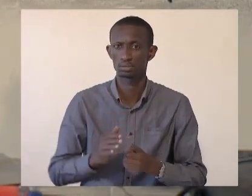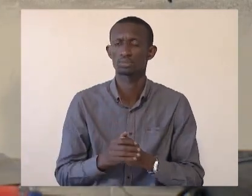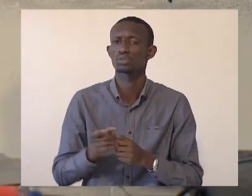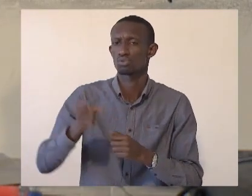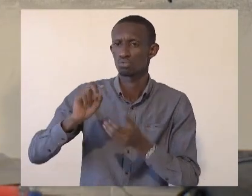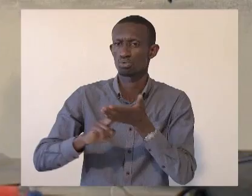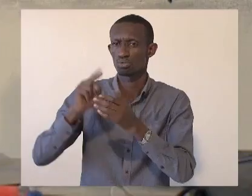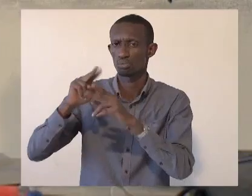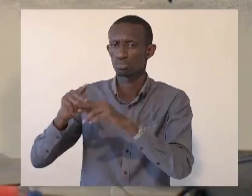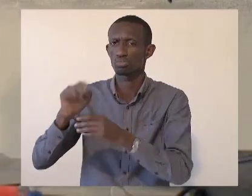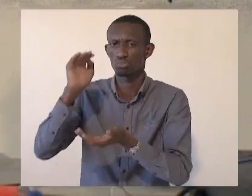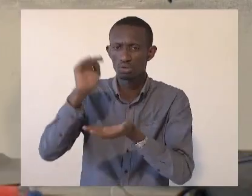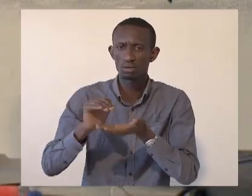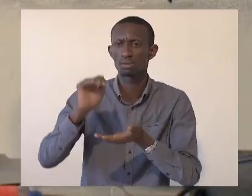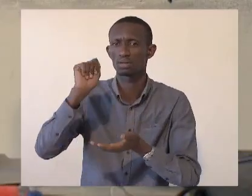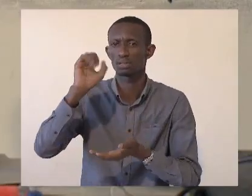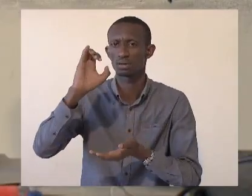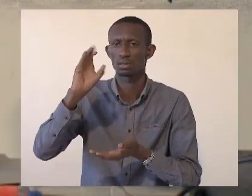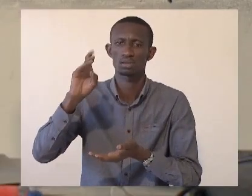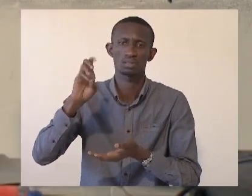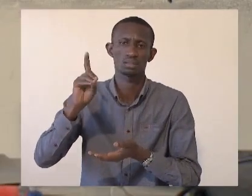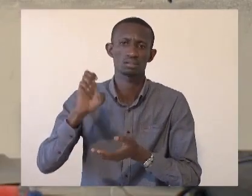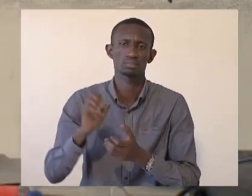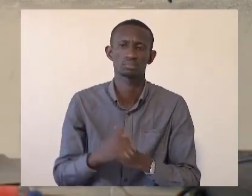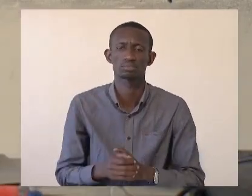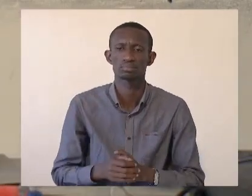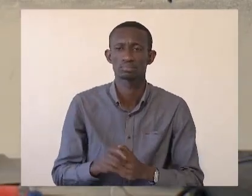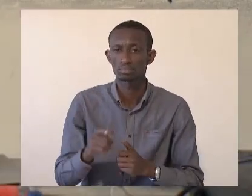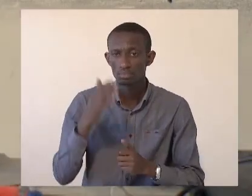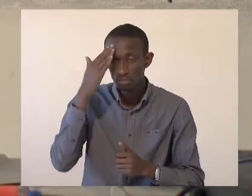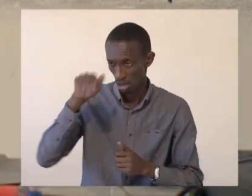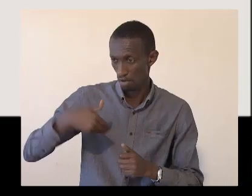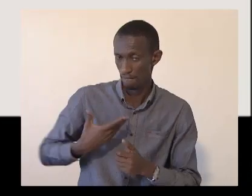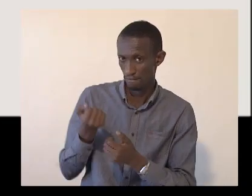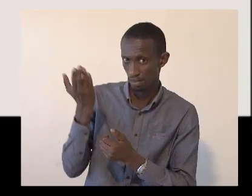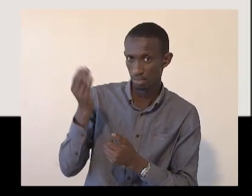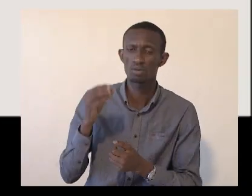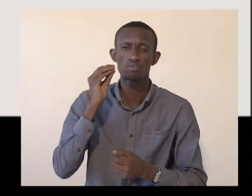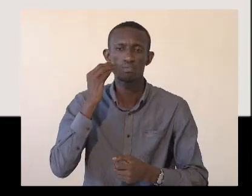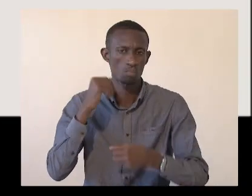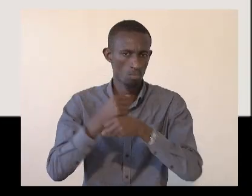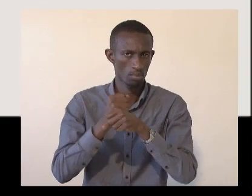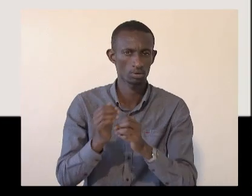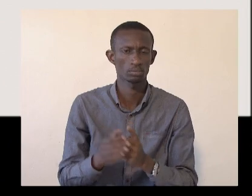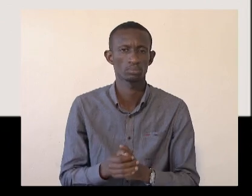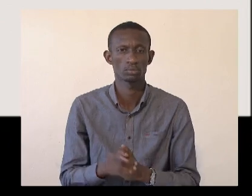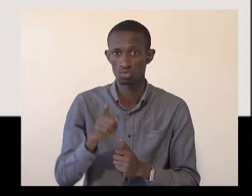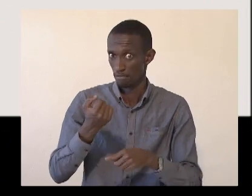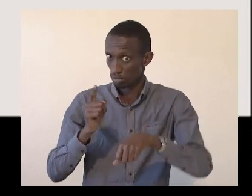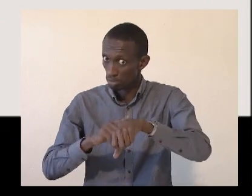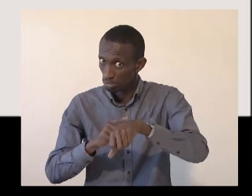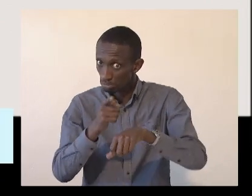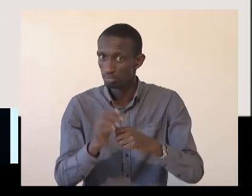reduce the acid, the excess acid. And here we have the homework. Take your